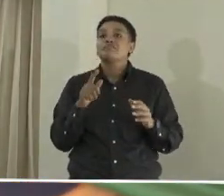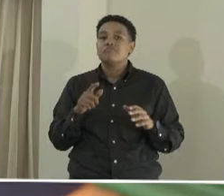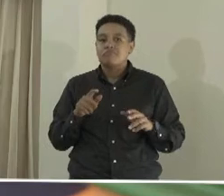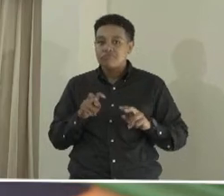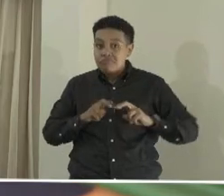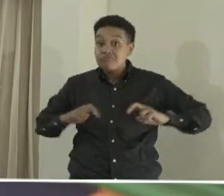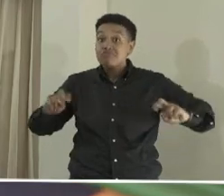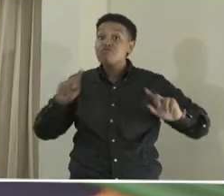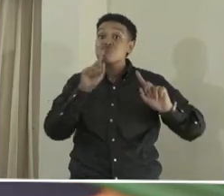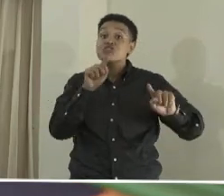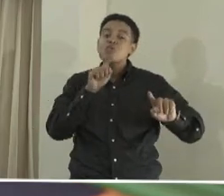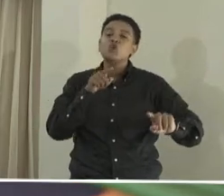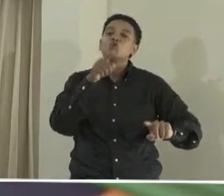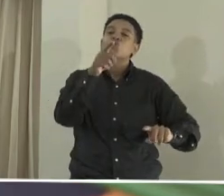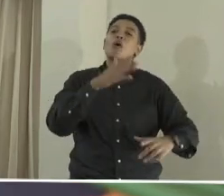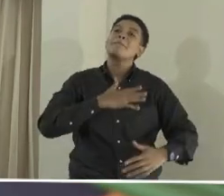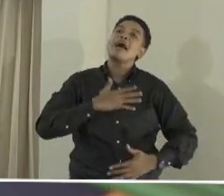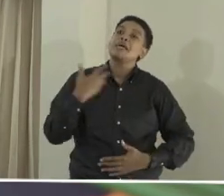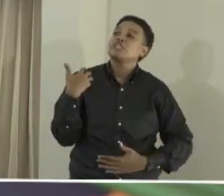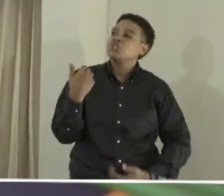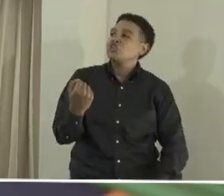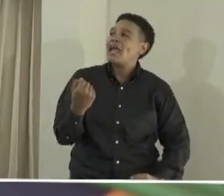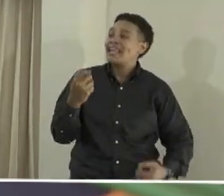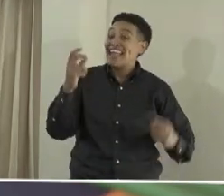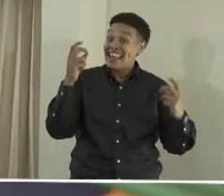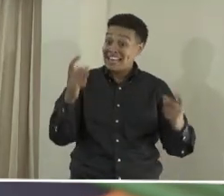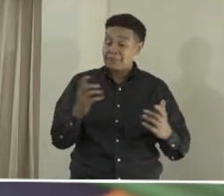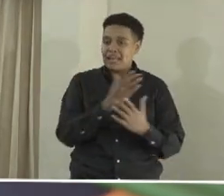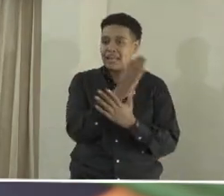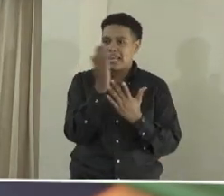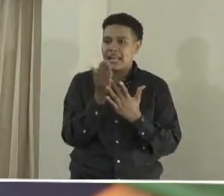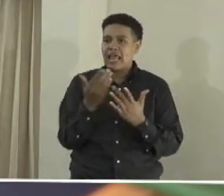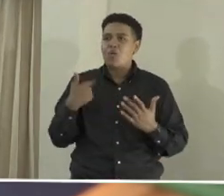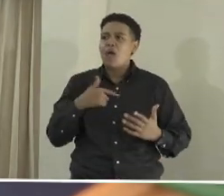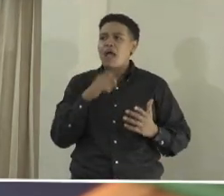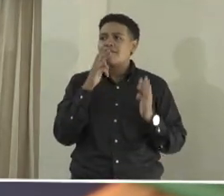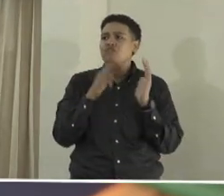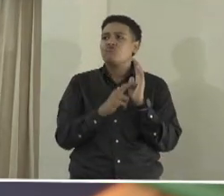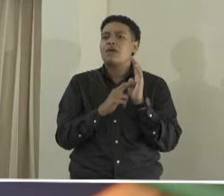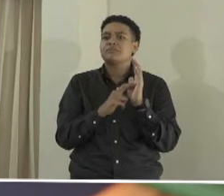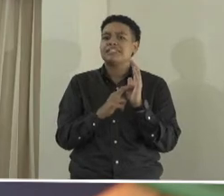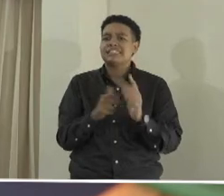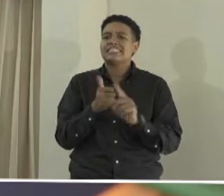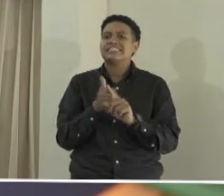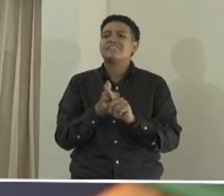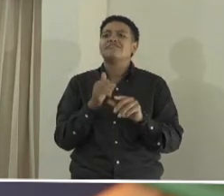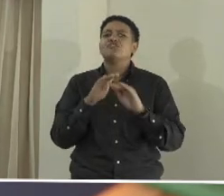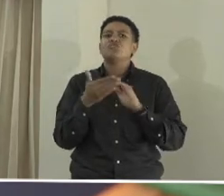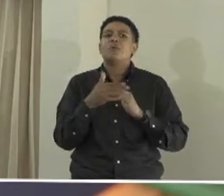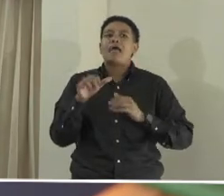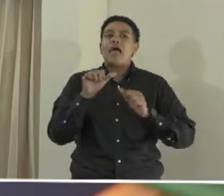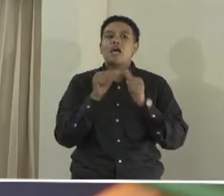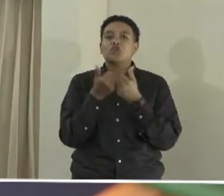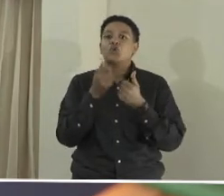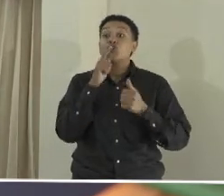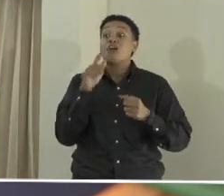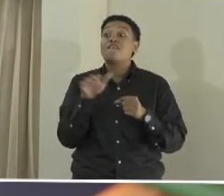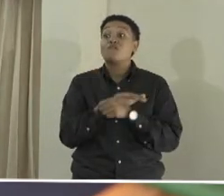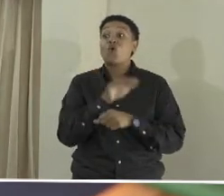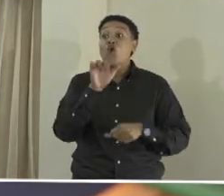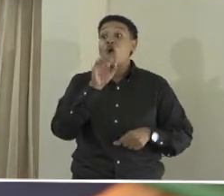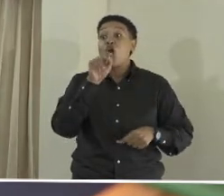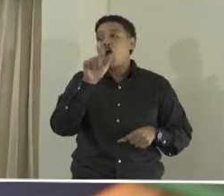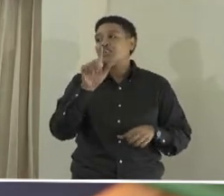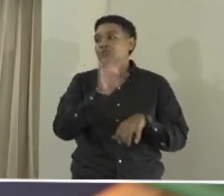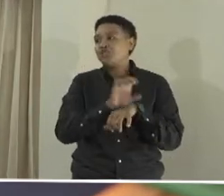"You Are My Strength." And immediately following that, we'll have the representative of the Jamaica Association of Full Gospel